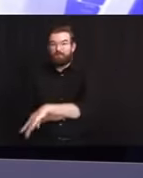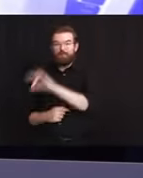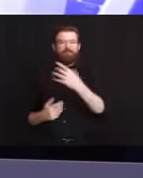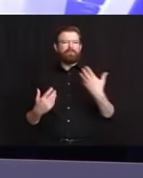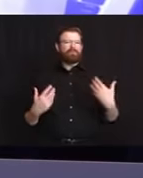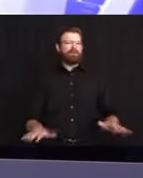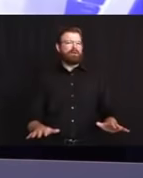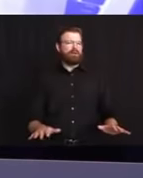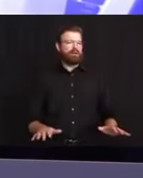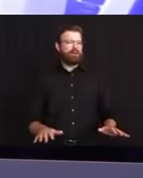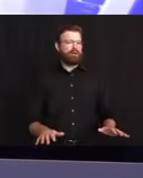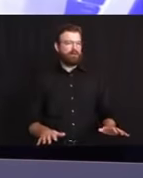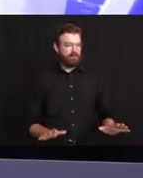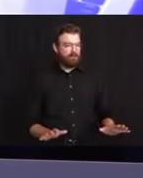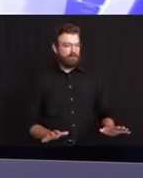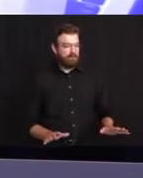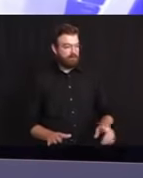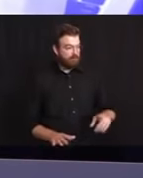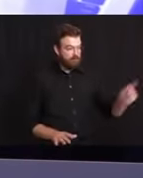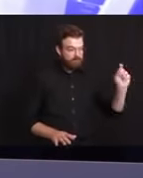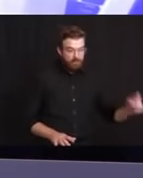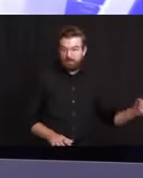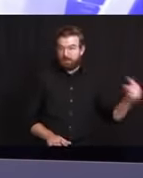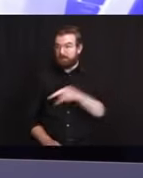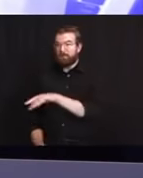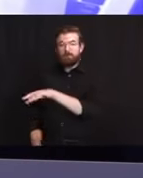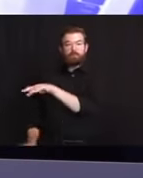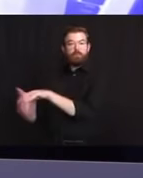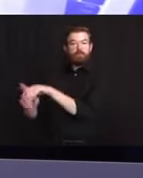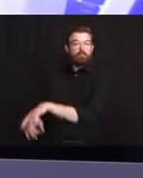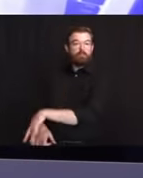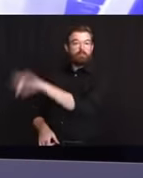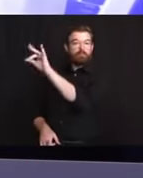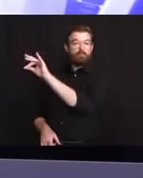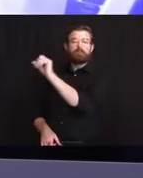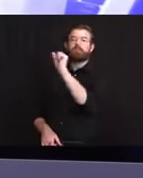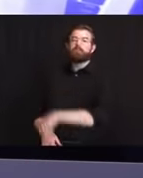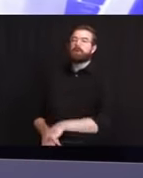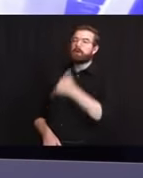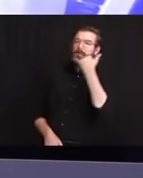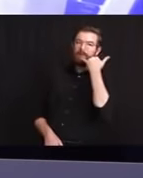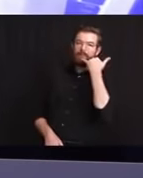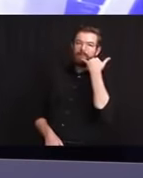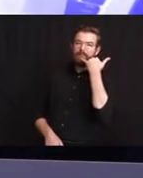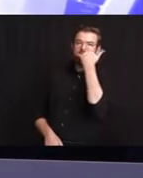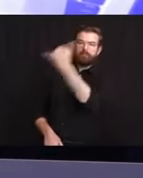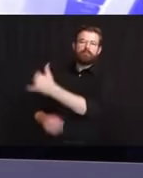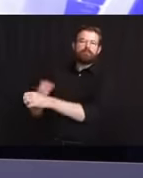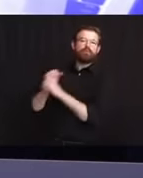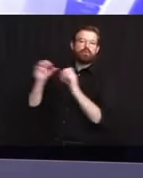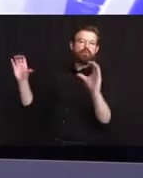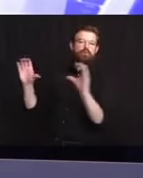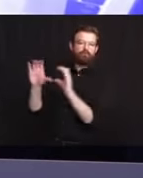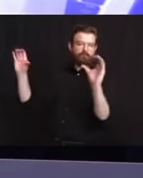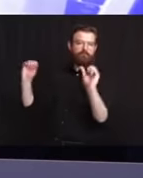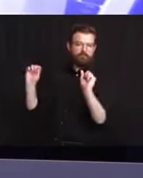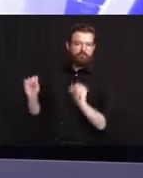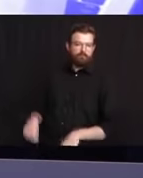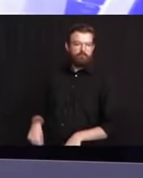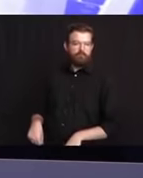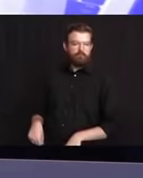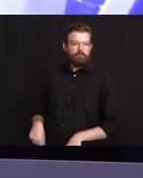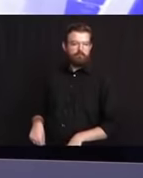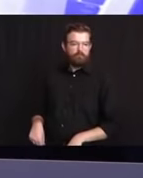telephone. Participants can complete a self-declaration of income and won't need to show proof of